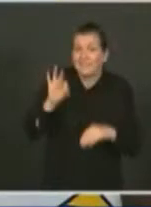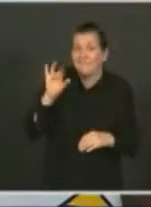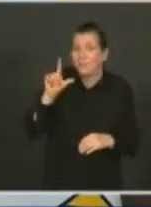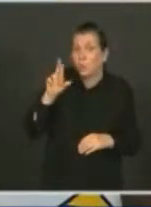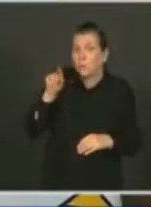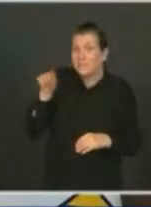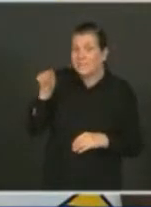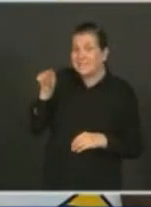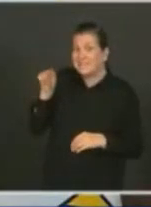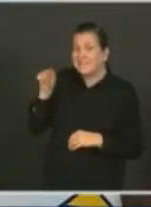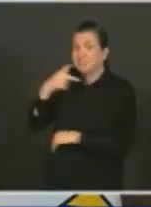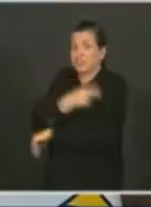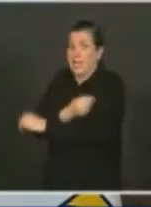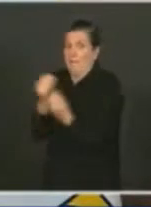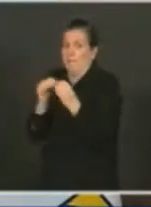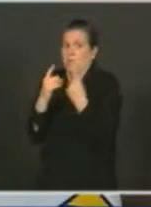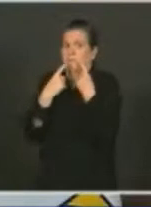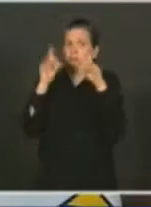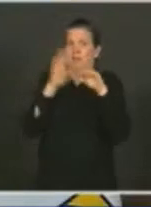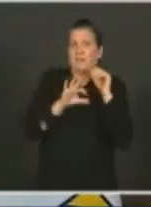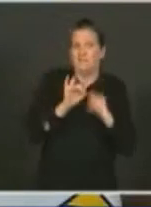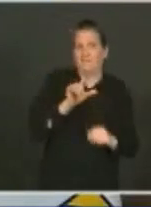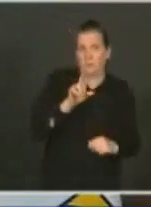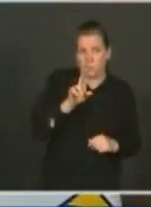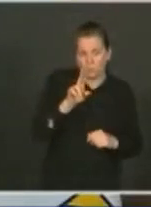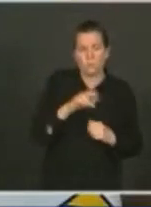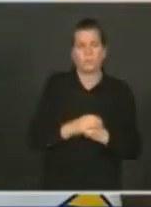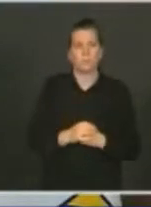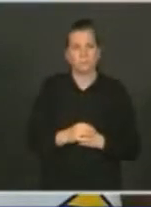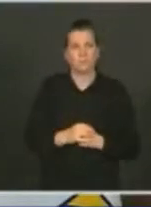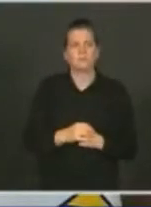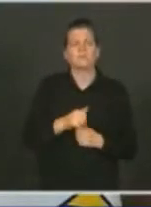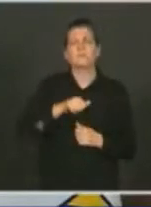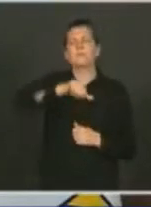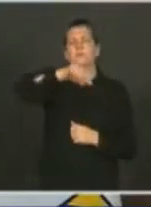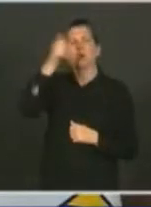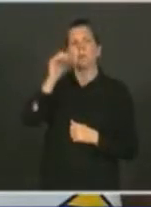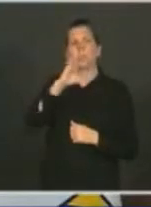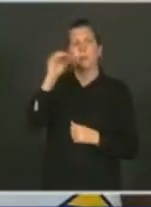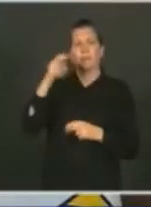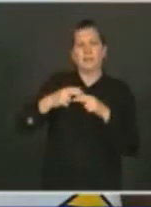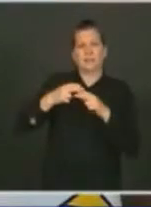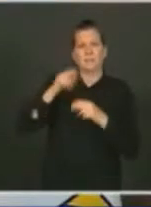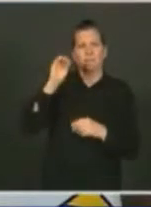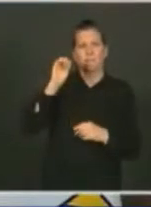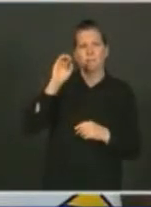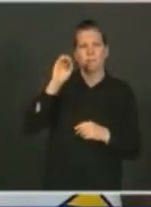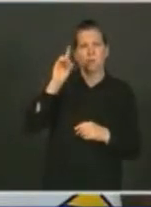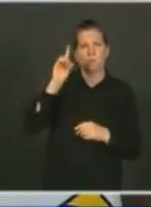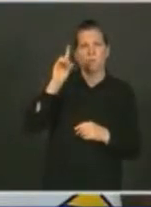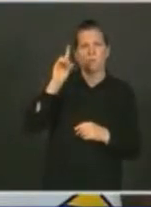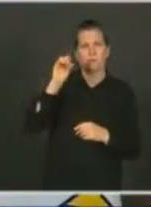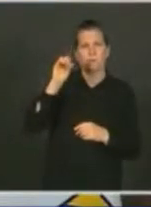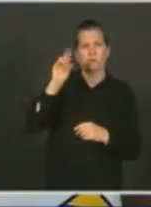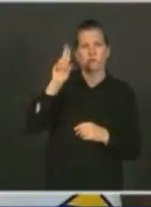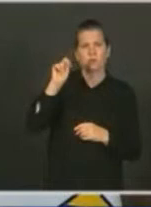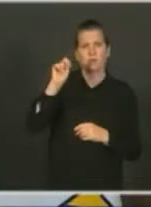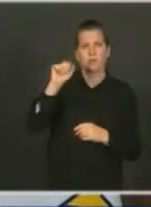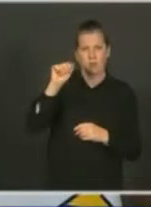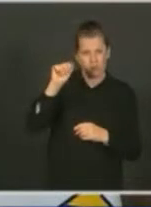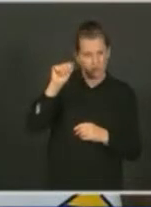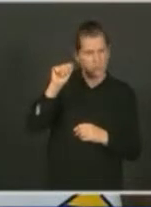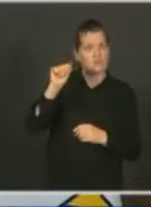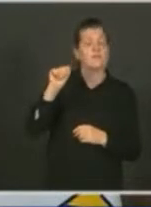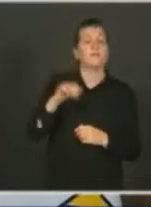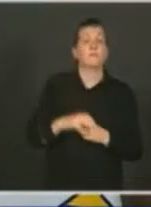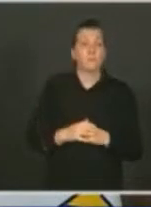Moderna, which has taken a similar approach to their vaccine, are going to submit the data this month to the FDA. Based on that timeline,